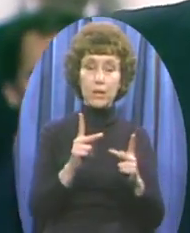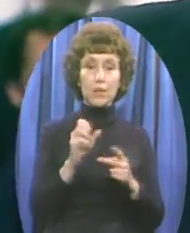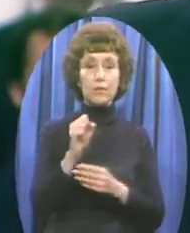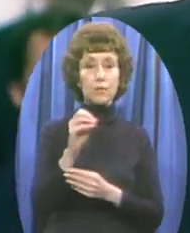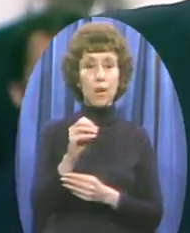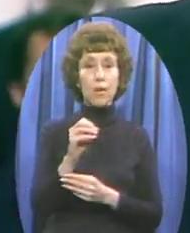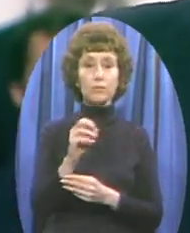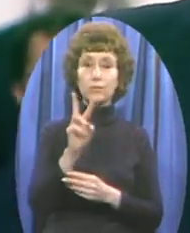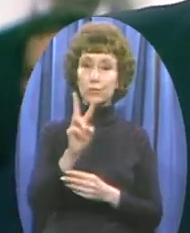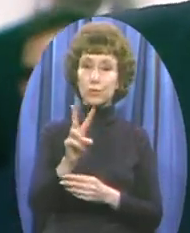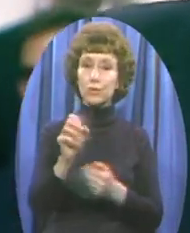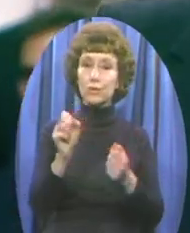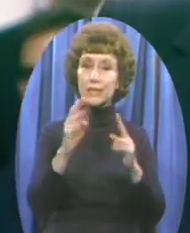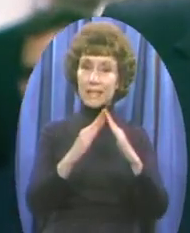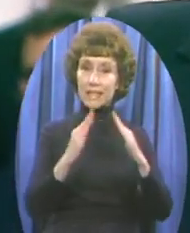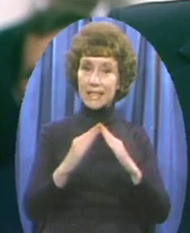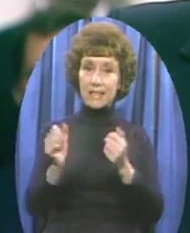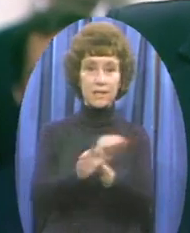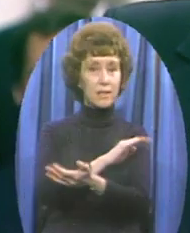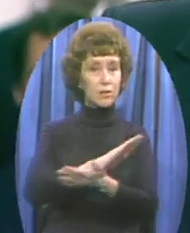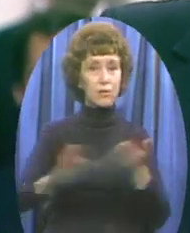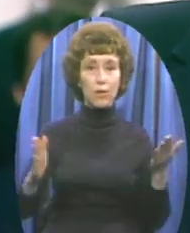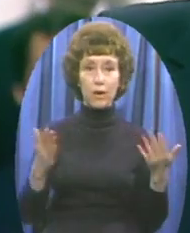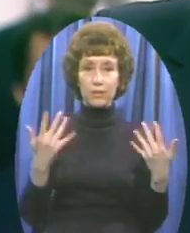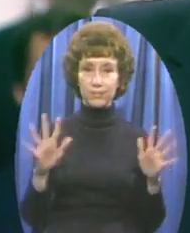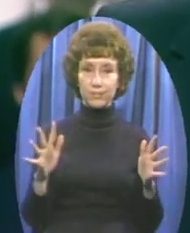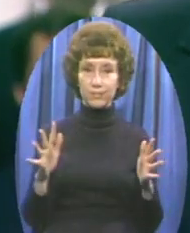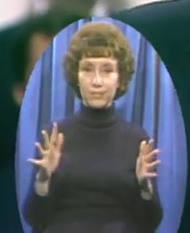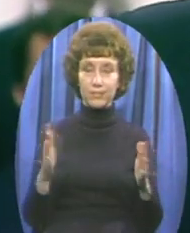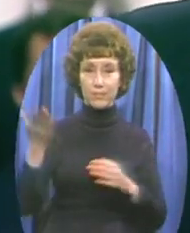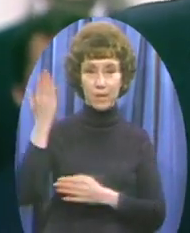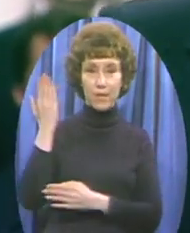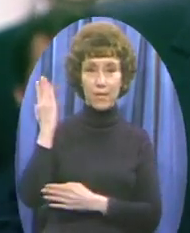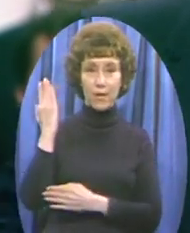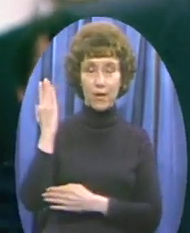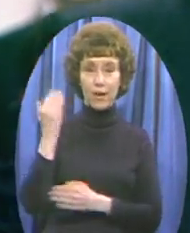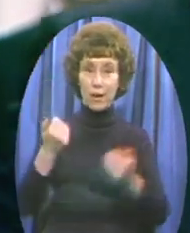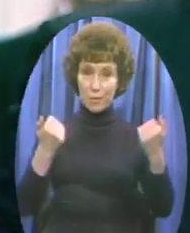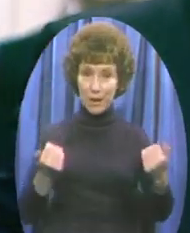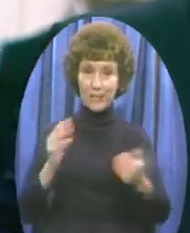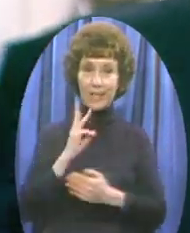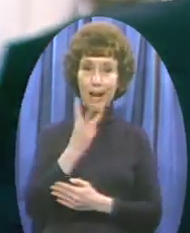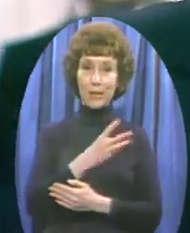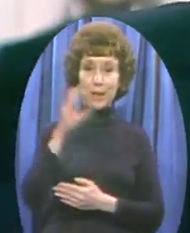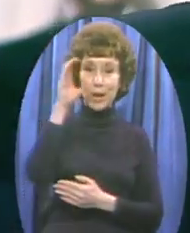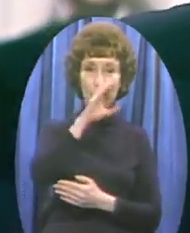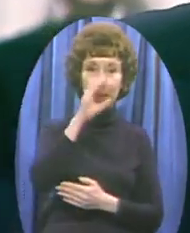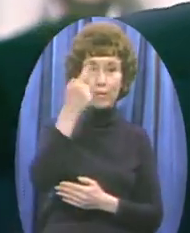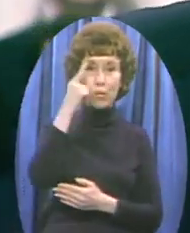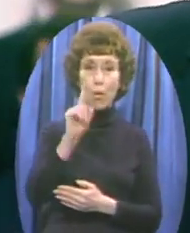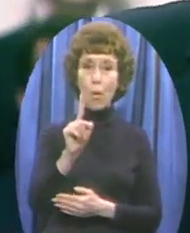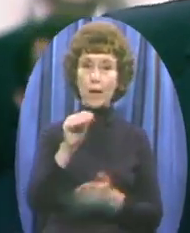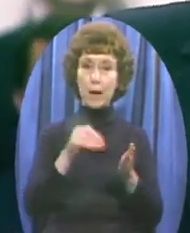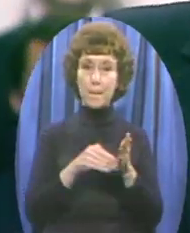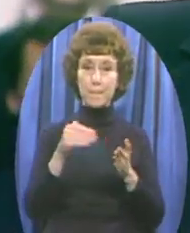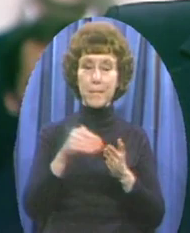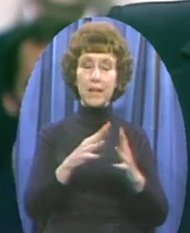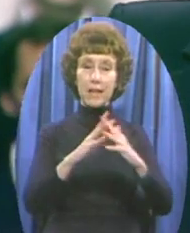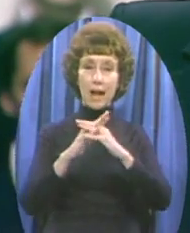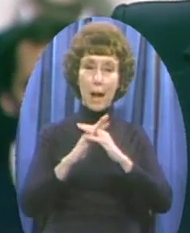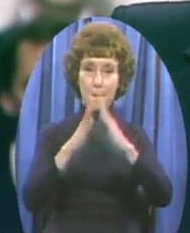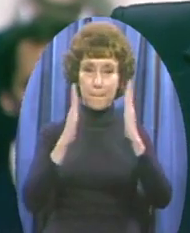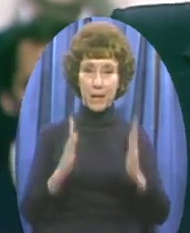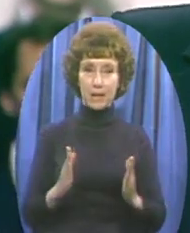destroyed. Right now, we're looking for 1 million Americans,